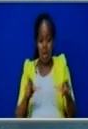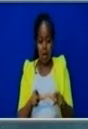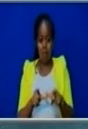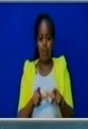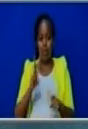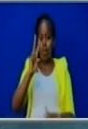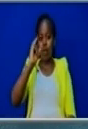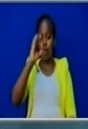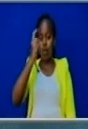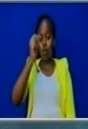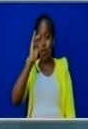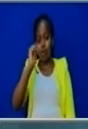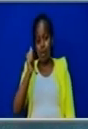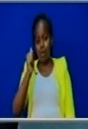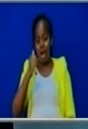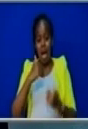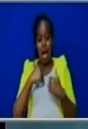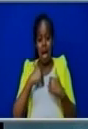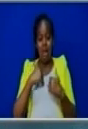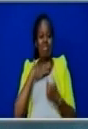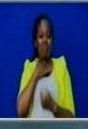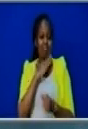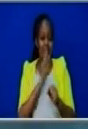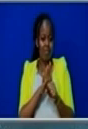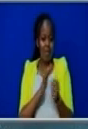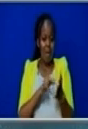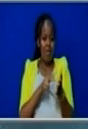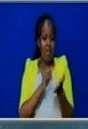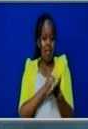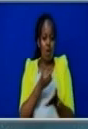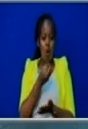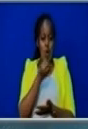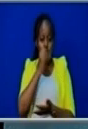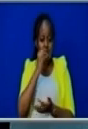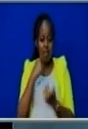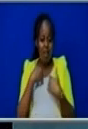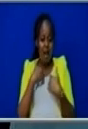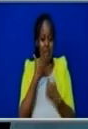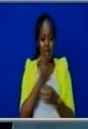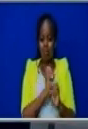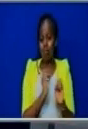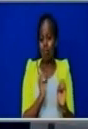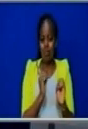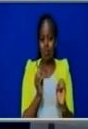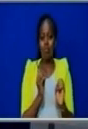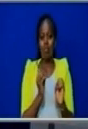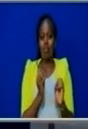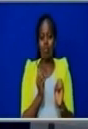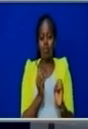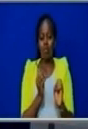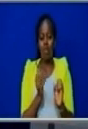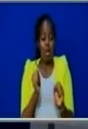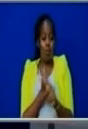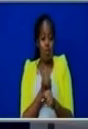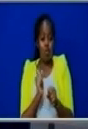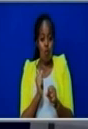portion of it in Uganda, has been contaminated. So that means the oxygen has been interfered with. Something It cannot be able. they